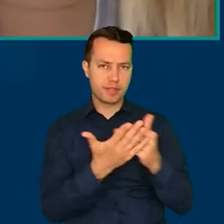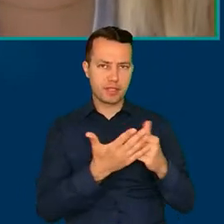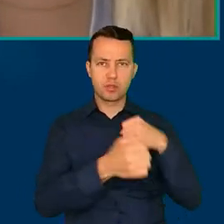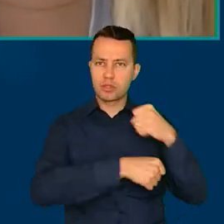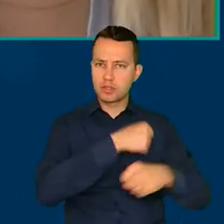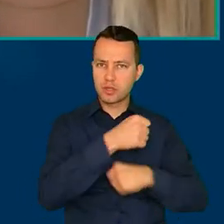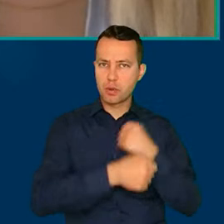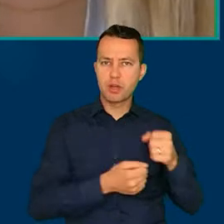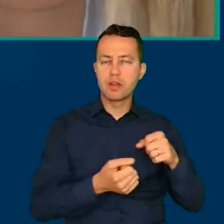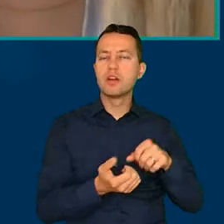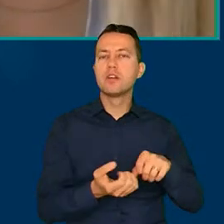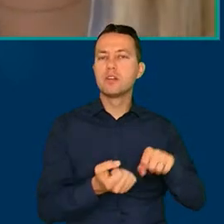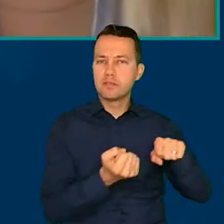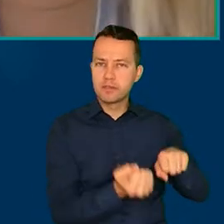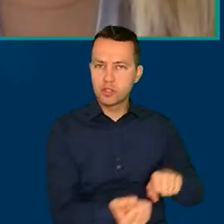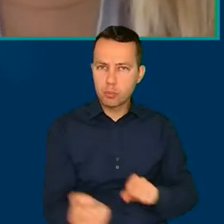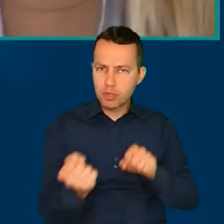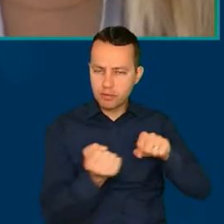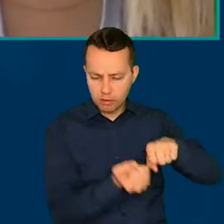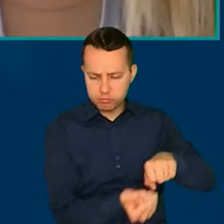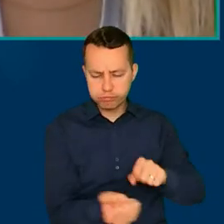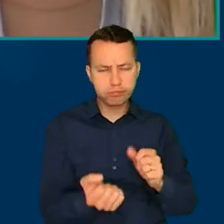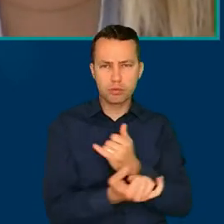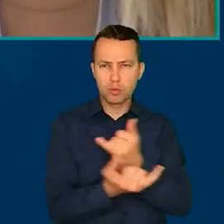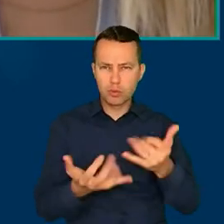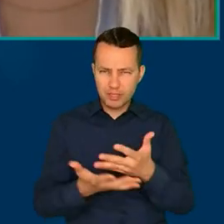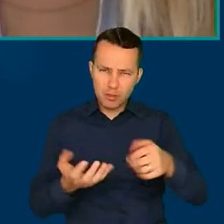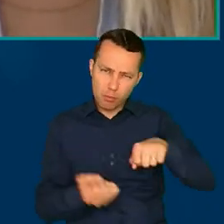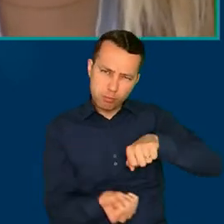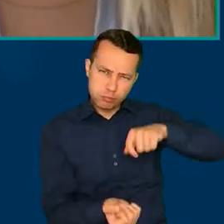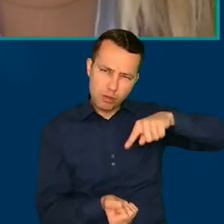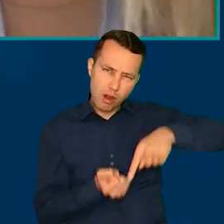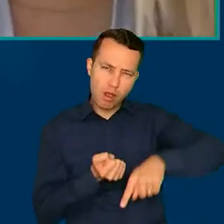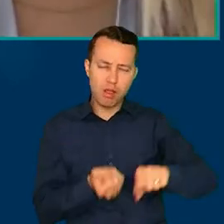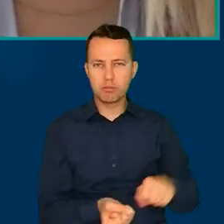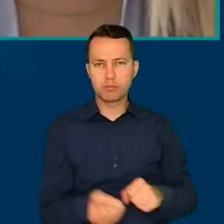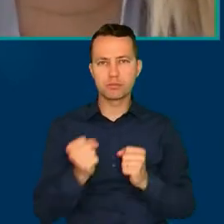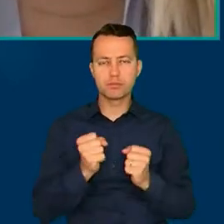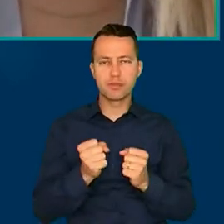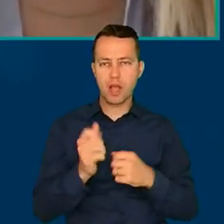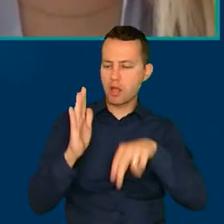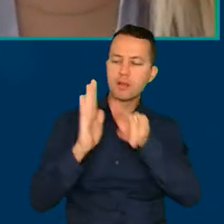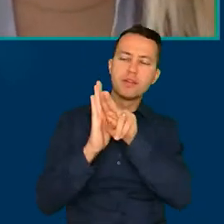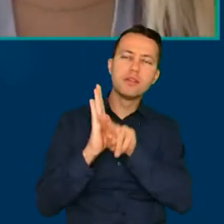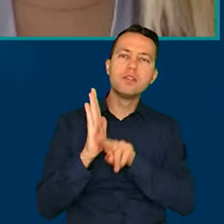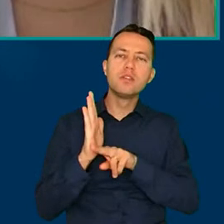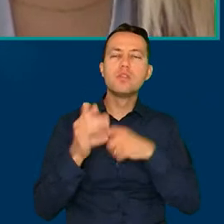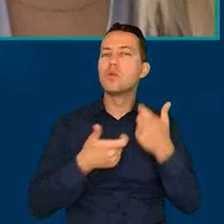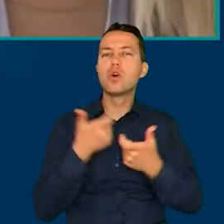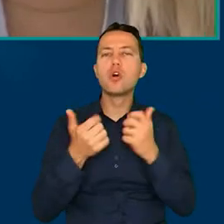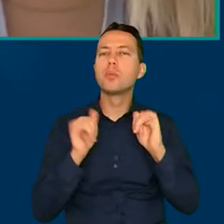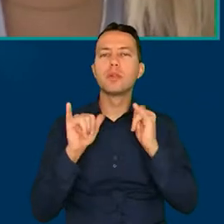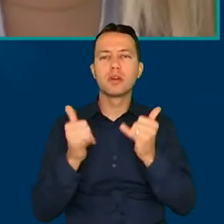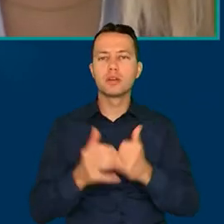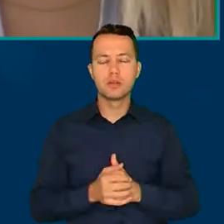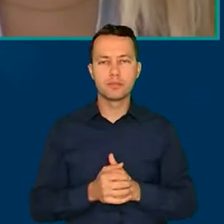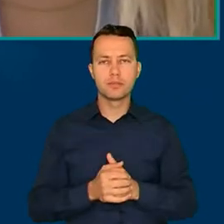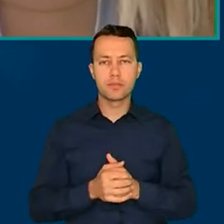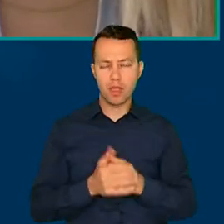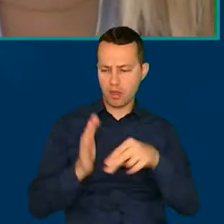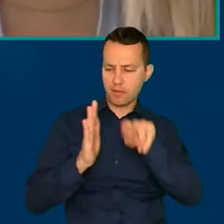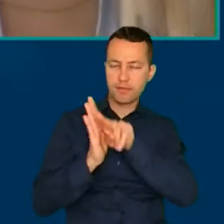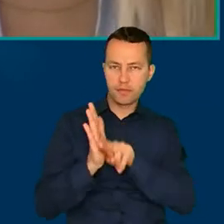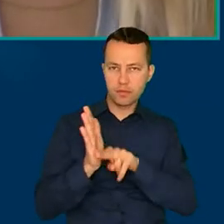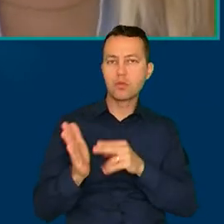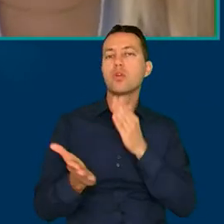already thinking about how can we actually measure the impact of these instruments? How can we also track uptake to be able to